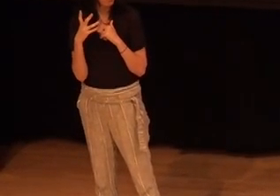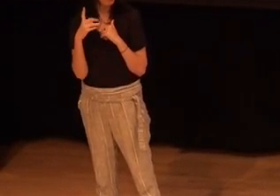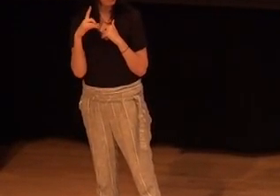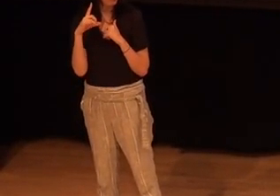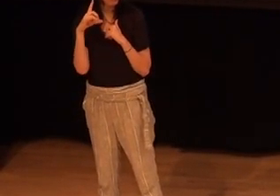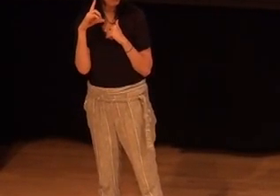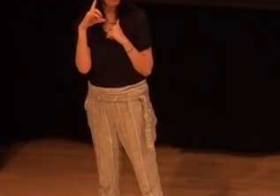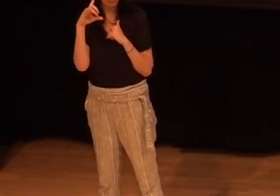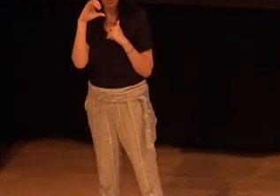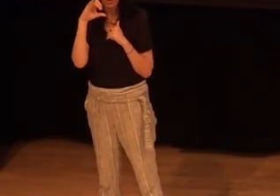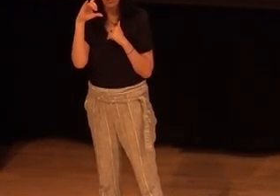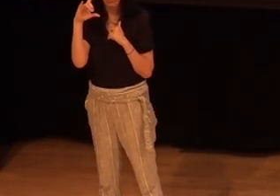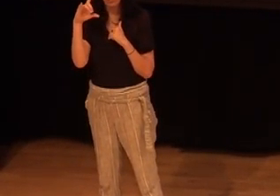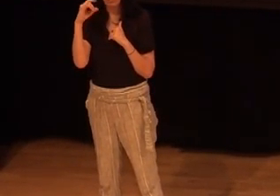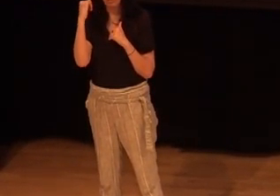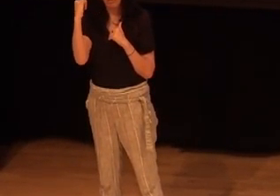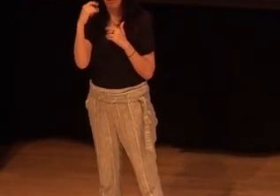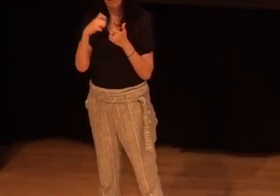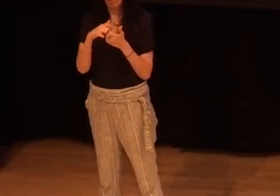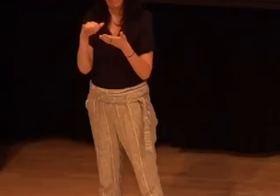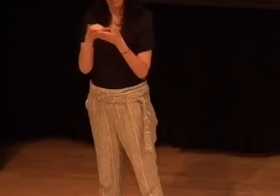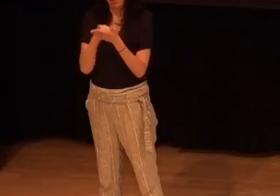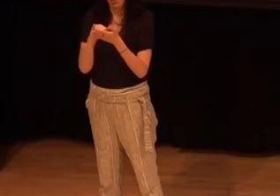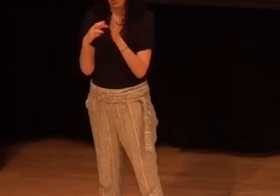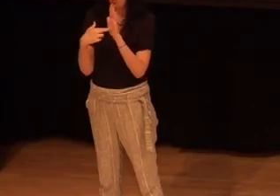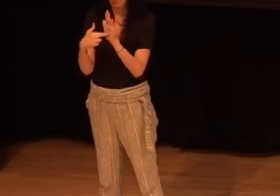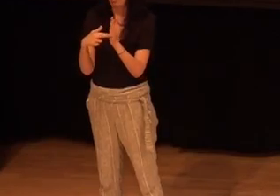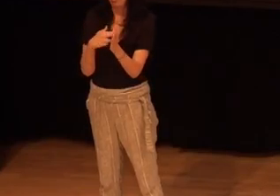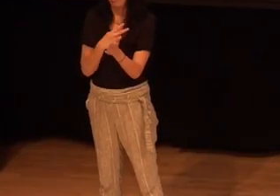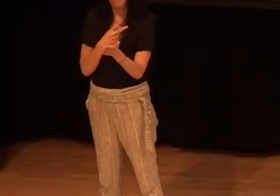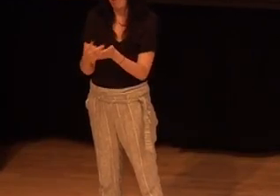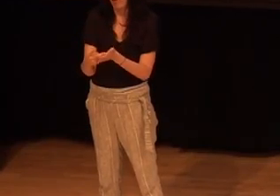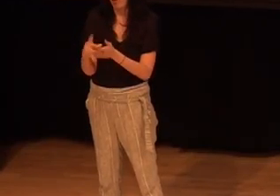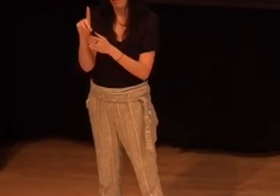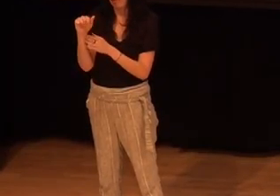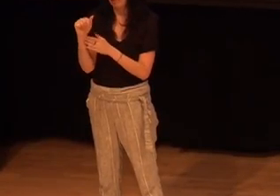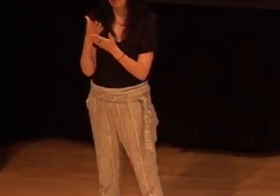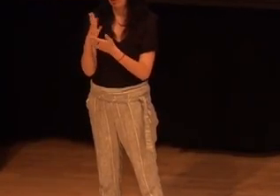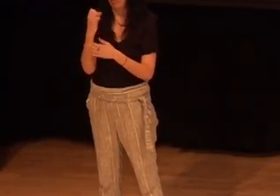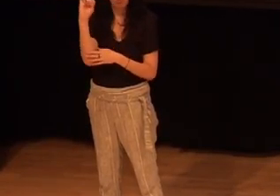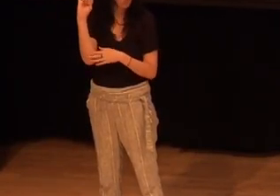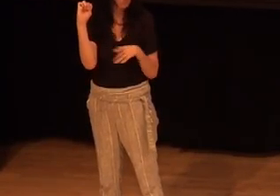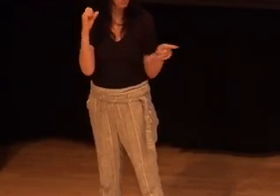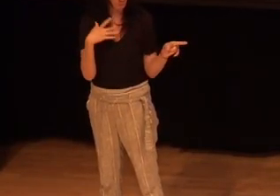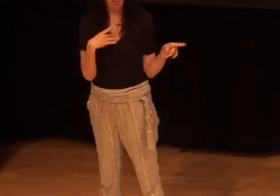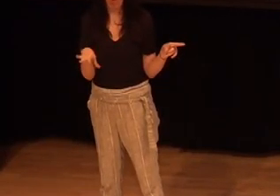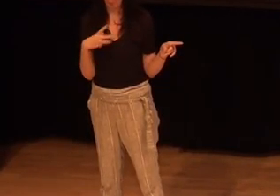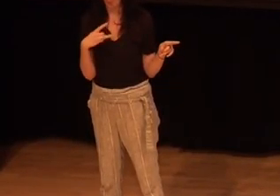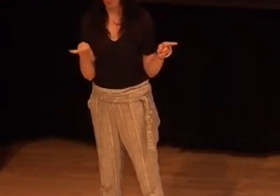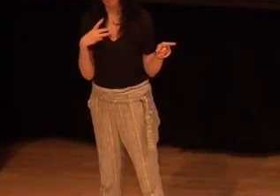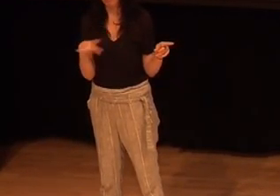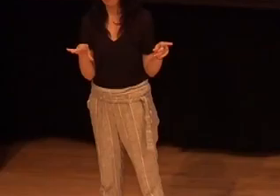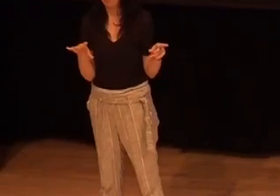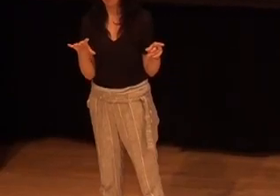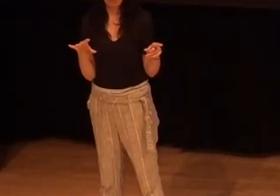the idea that New York City represents a failure of the disability rights movement? Anybody want to like tackle that? I don't like that.